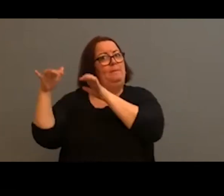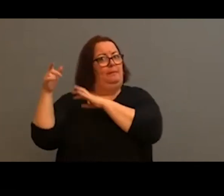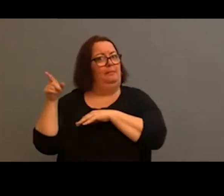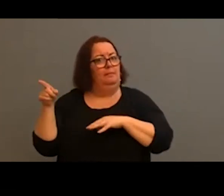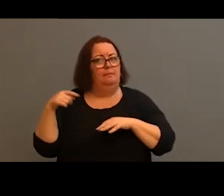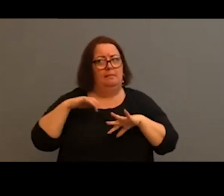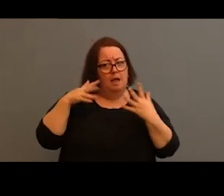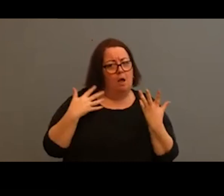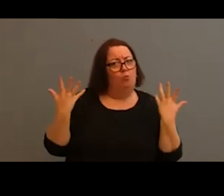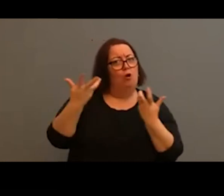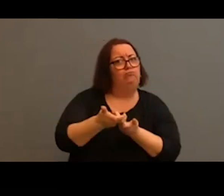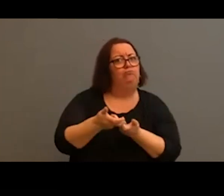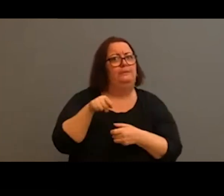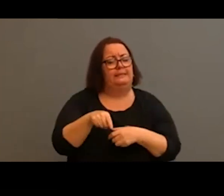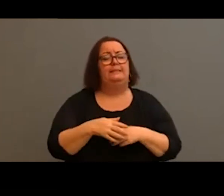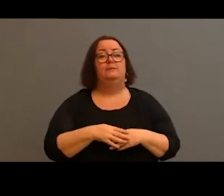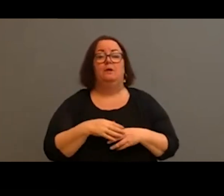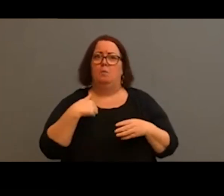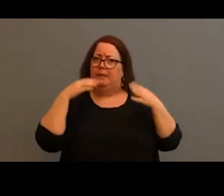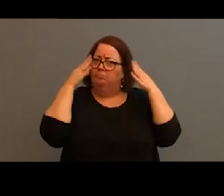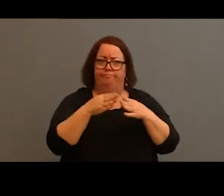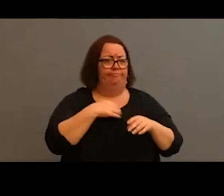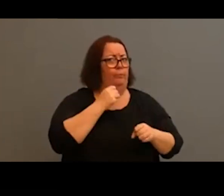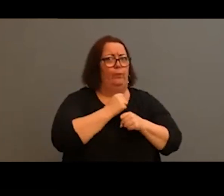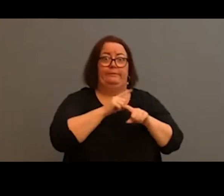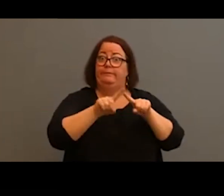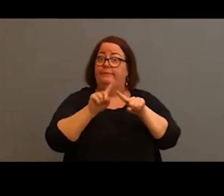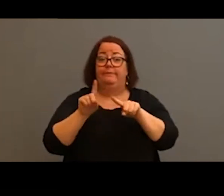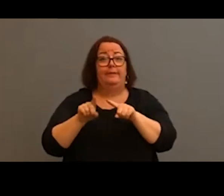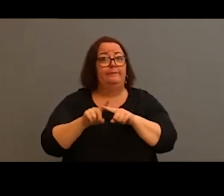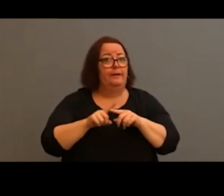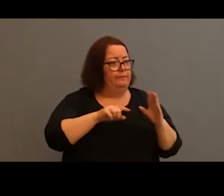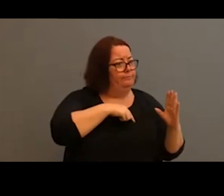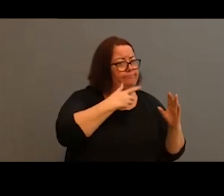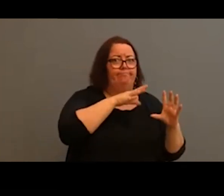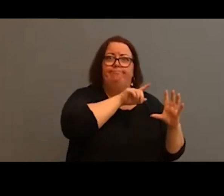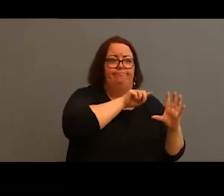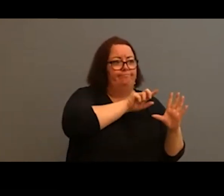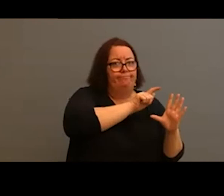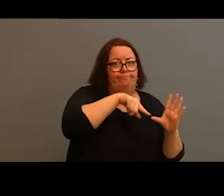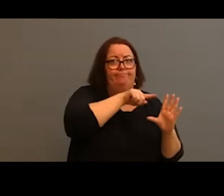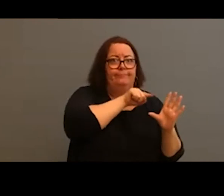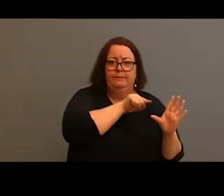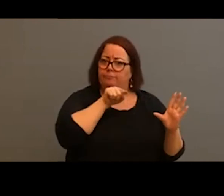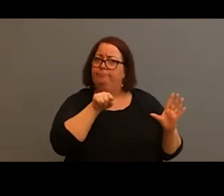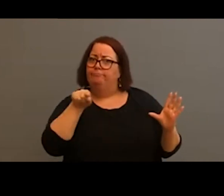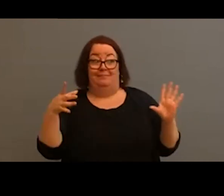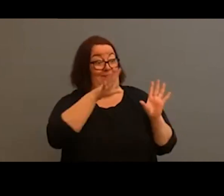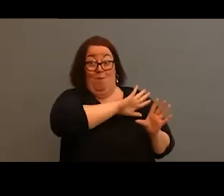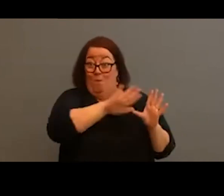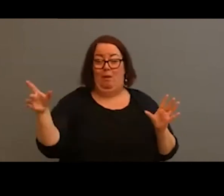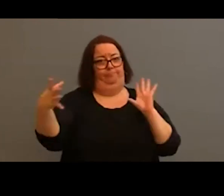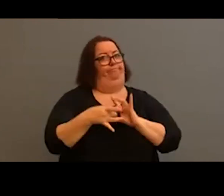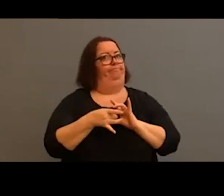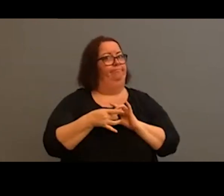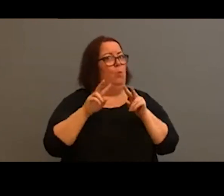on universal design, filling knowledge gaps and advising other government bodies on topics regarding universal design, among